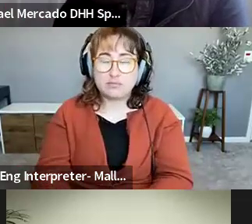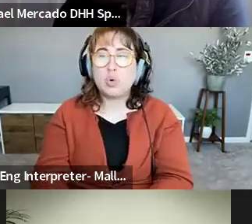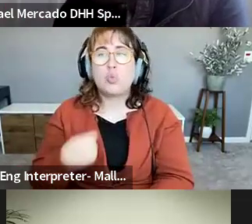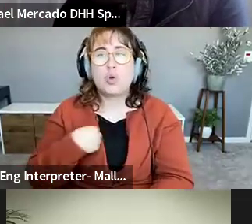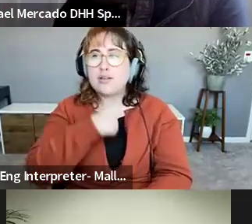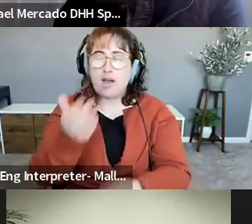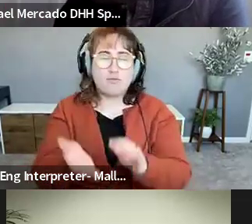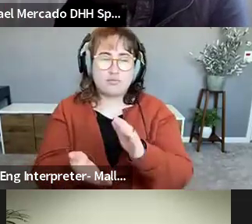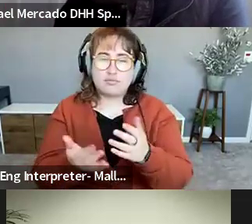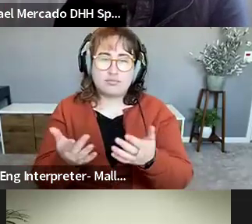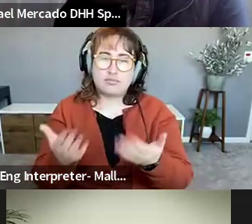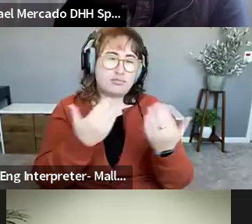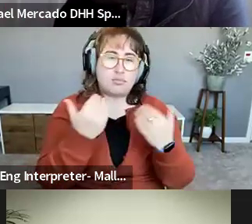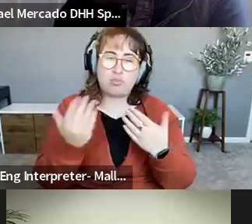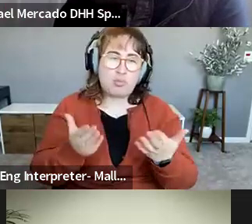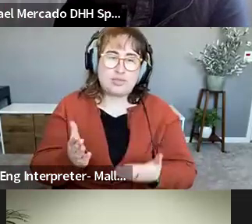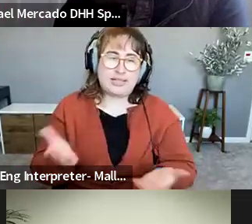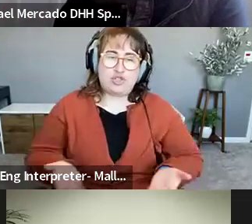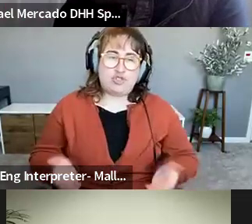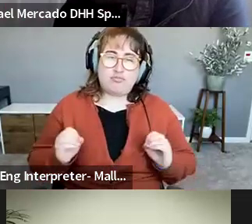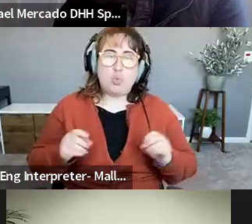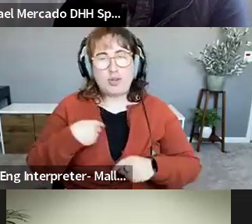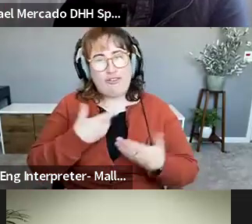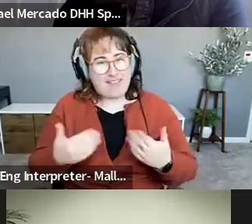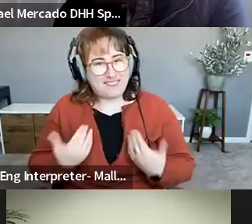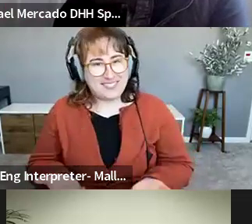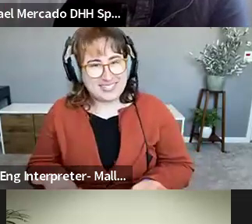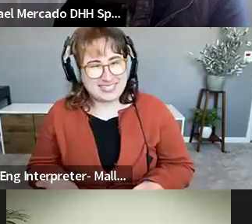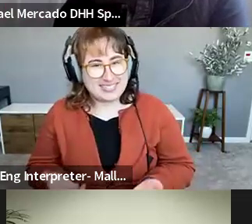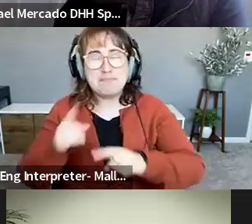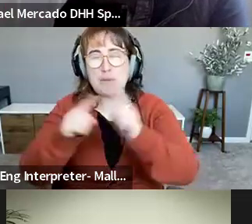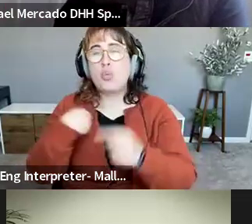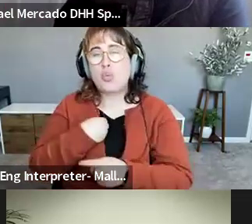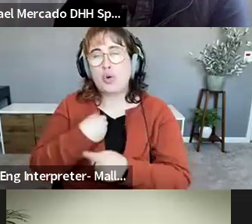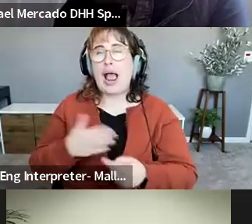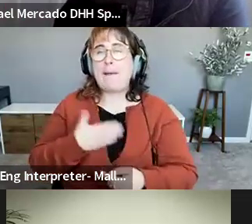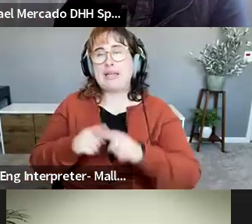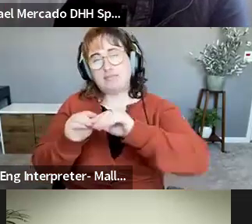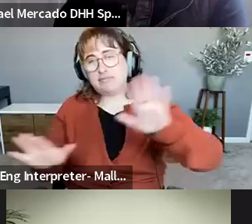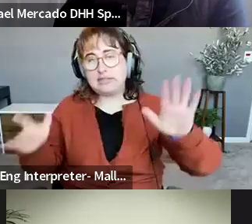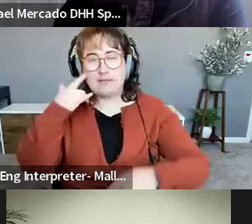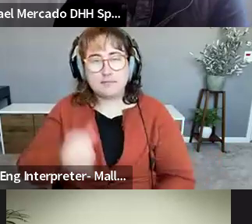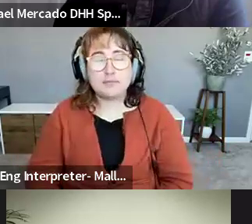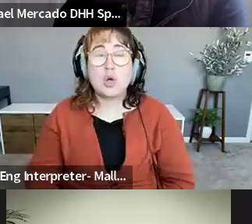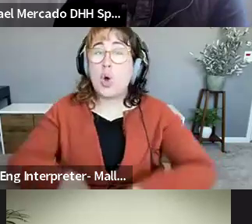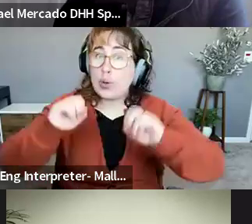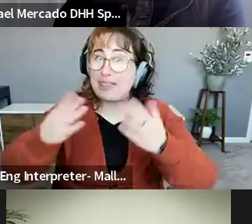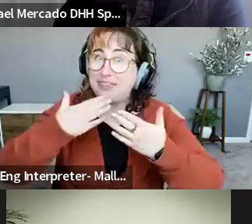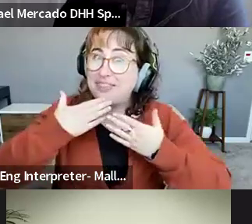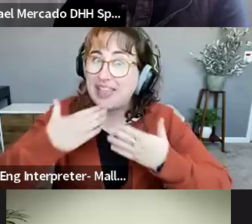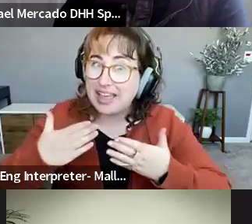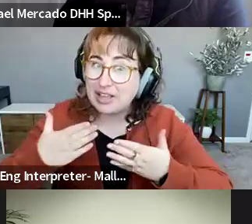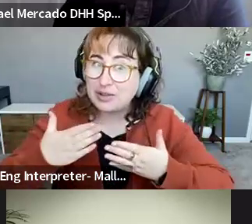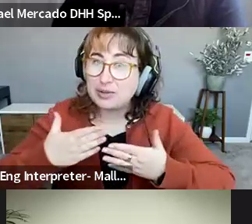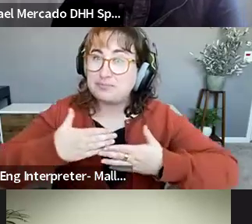running a proposal at our regional center because it's something that we already have, but we're very pleased to be bringing it statewide. Thank you all for